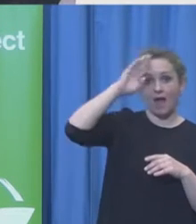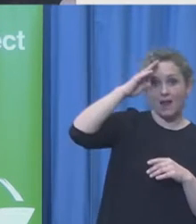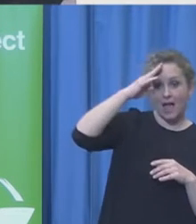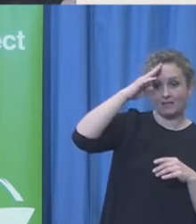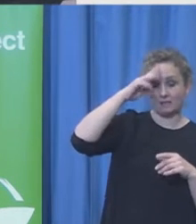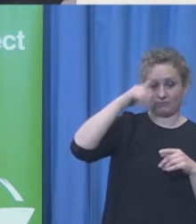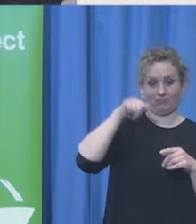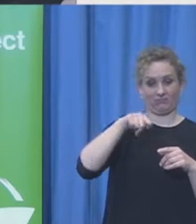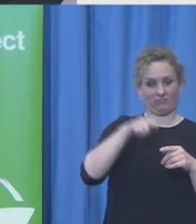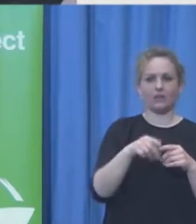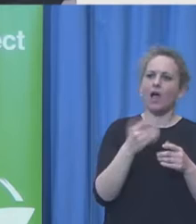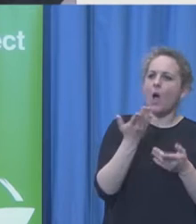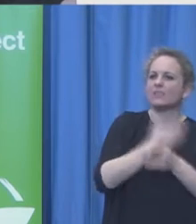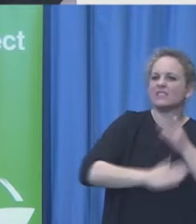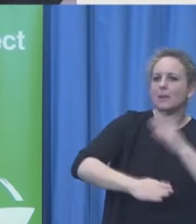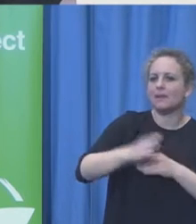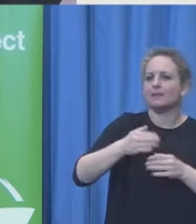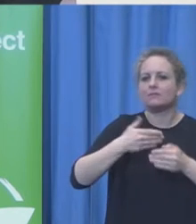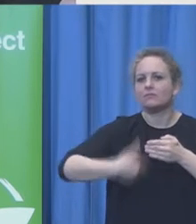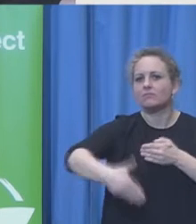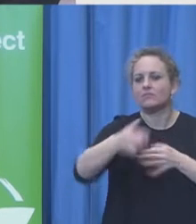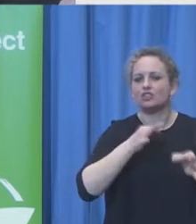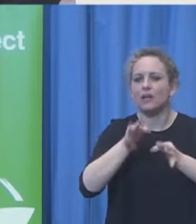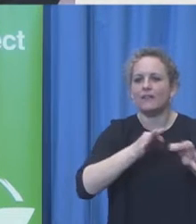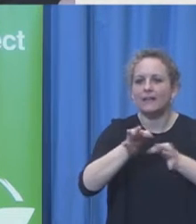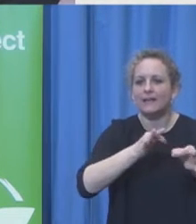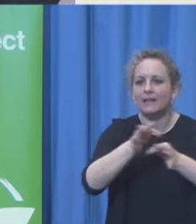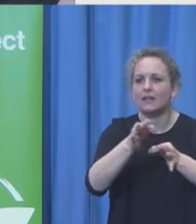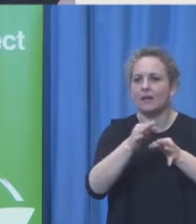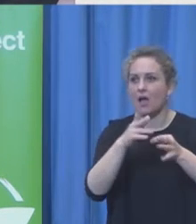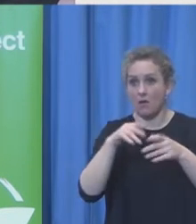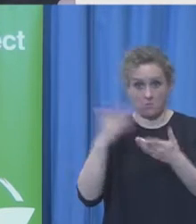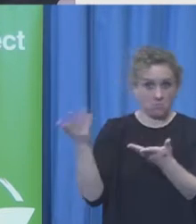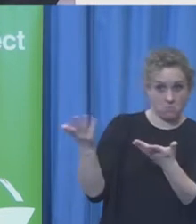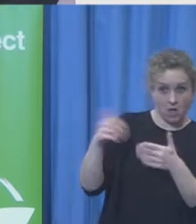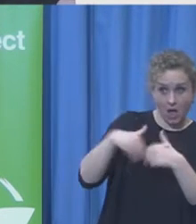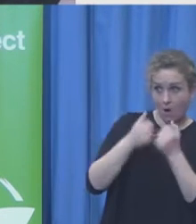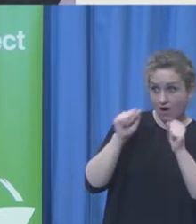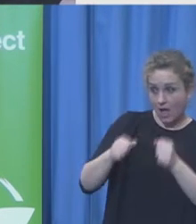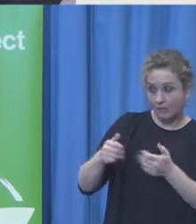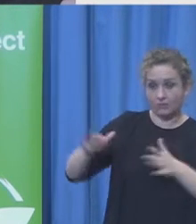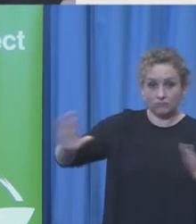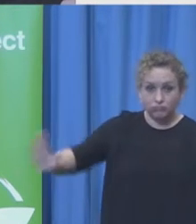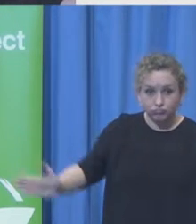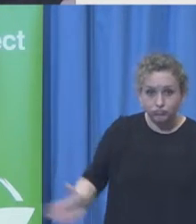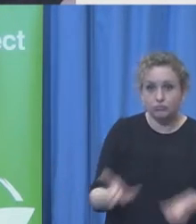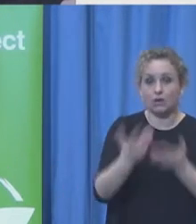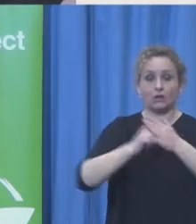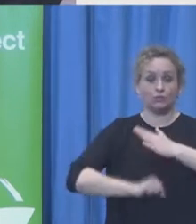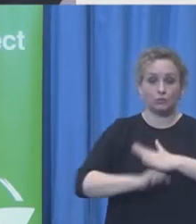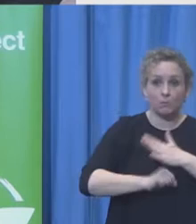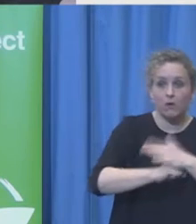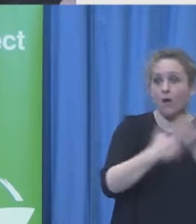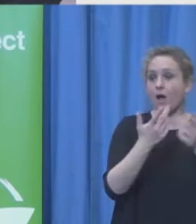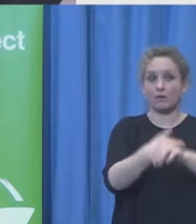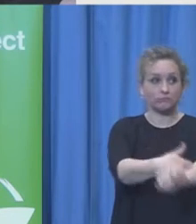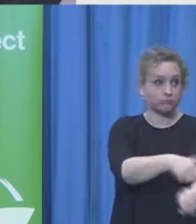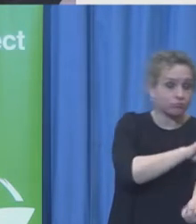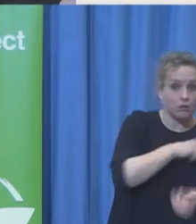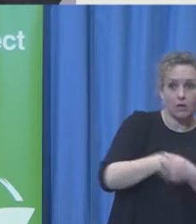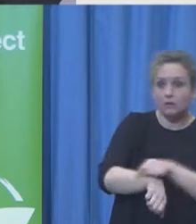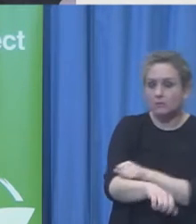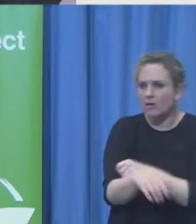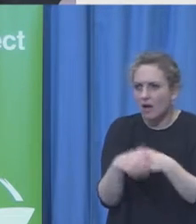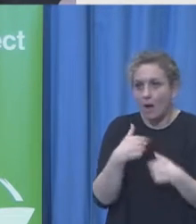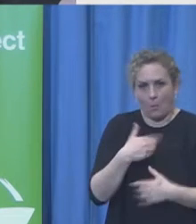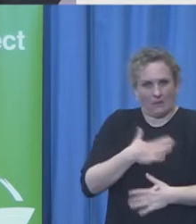supportive and very much would want to engage and do what is set at European level.